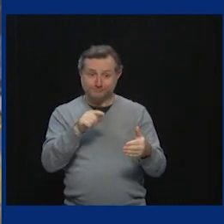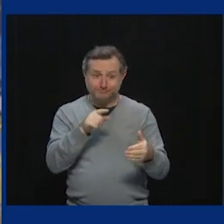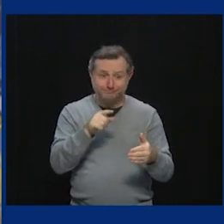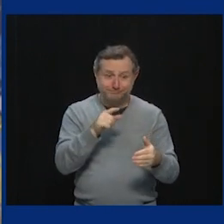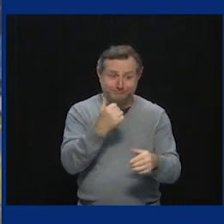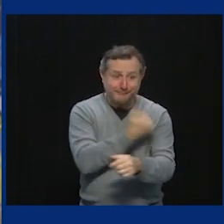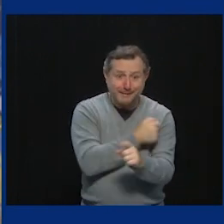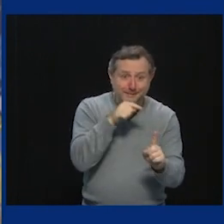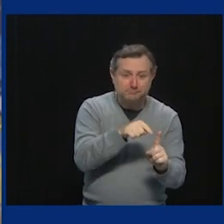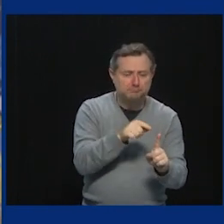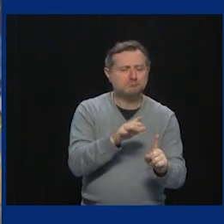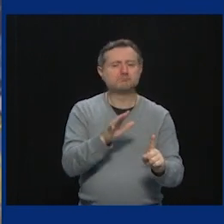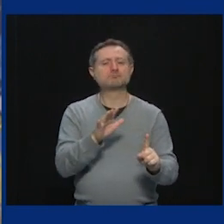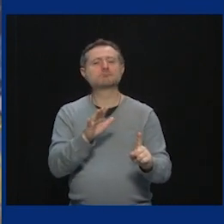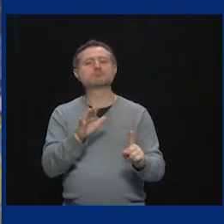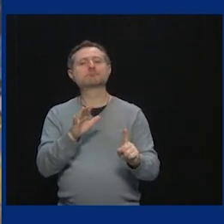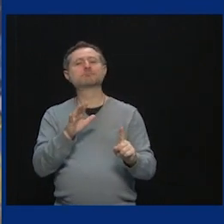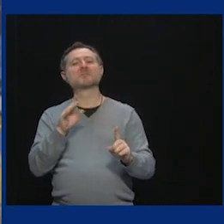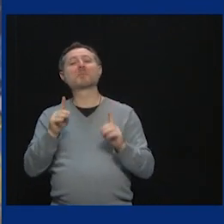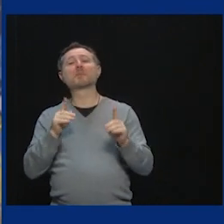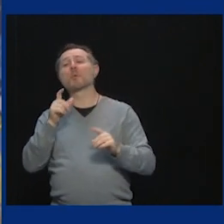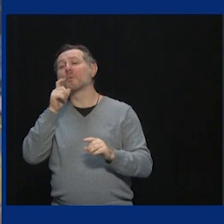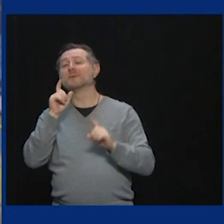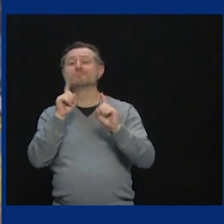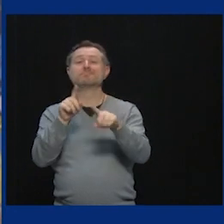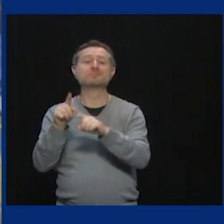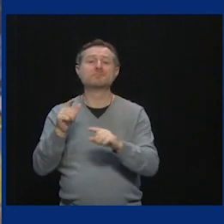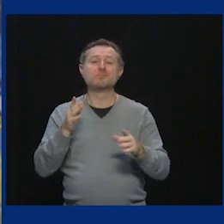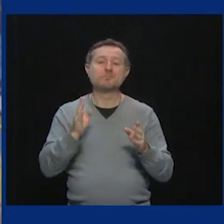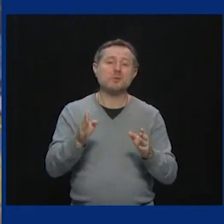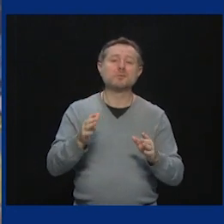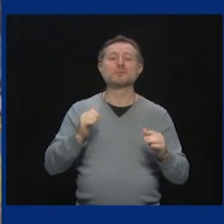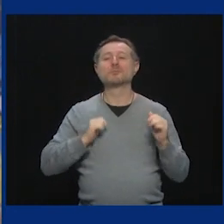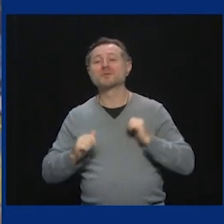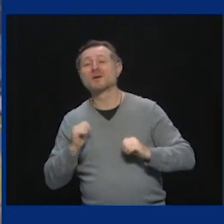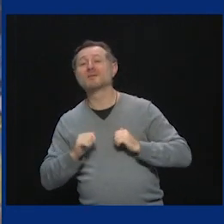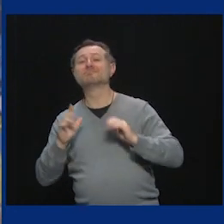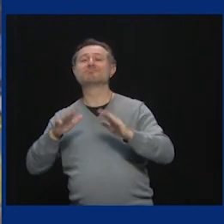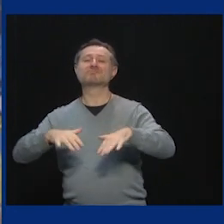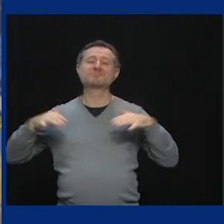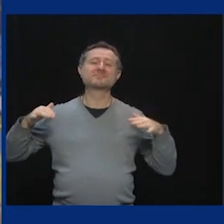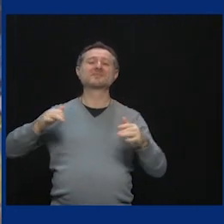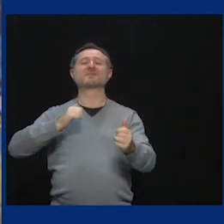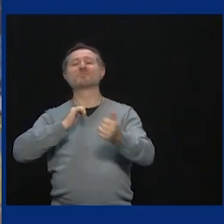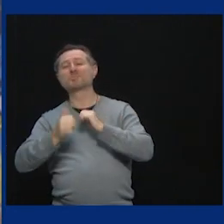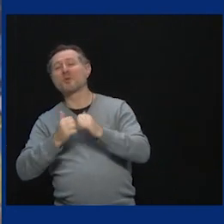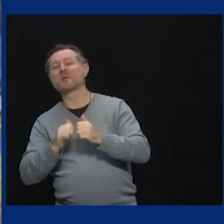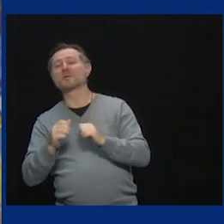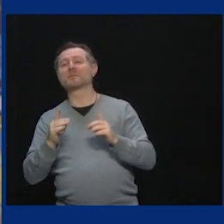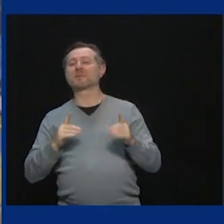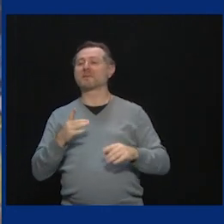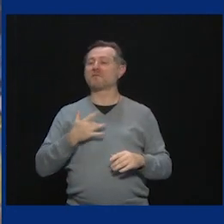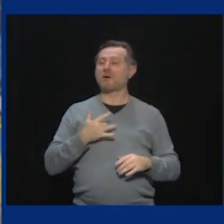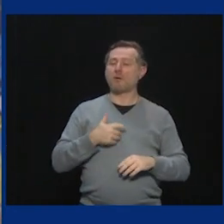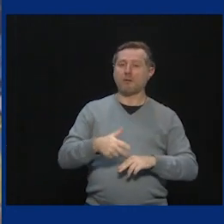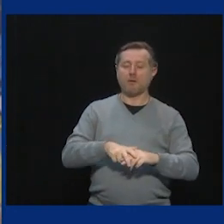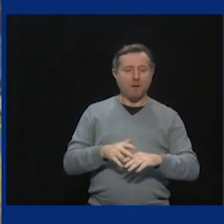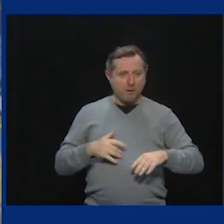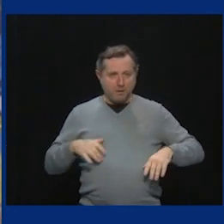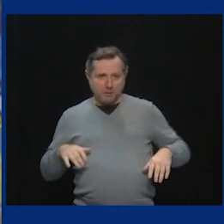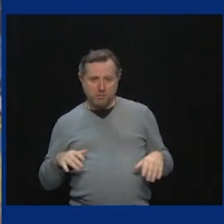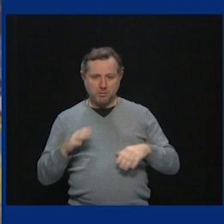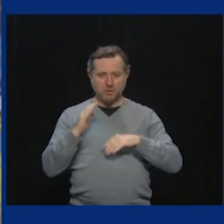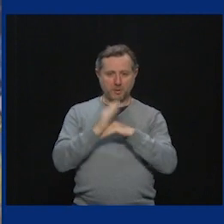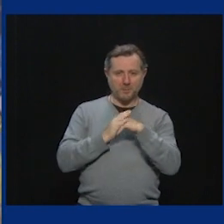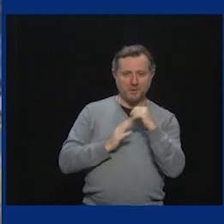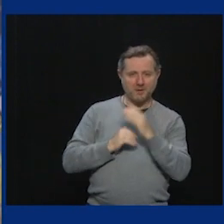people at concerts being vaccinated, so they can feel confident when they're sitting in a seat for 2 or 3 hours finally enjoying an in-person performance, that they'll